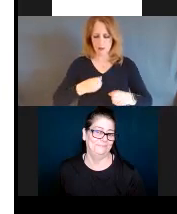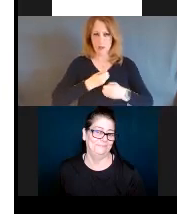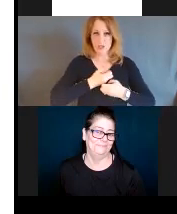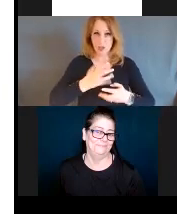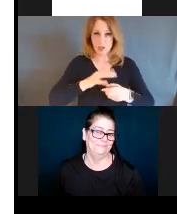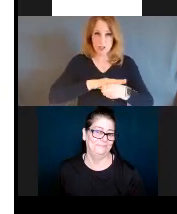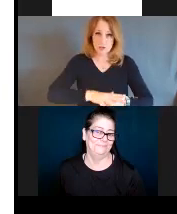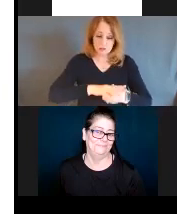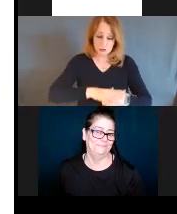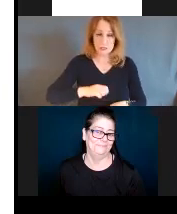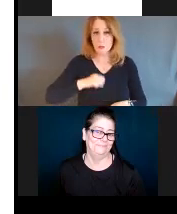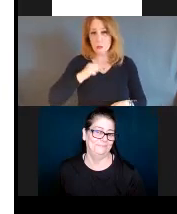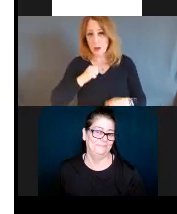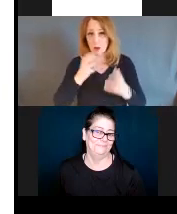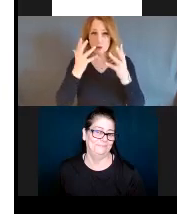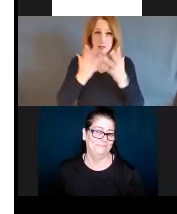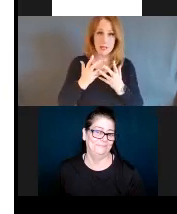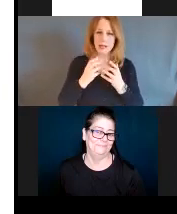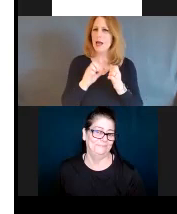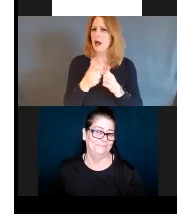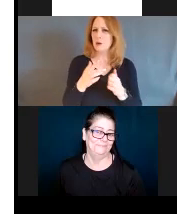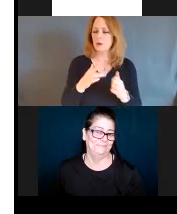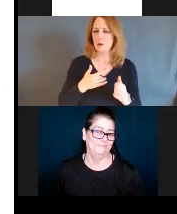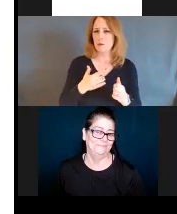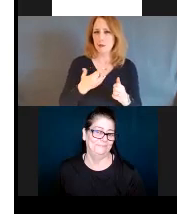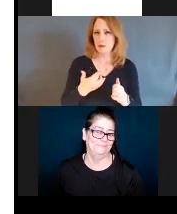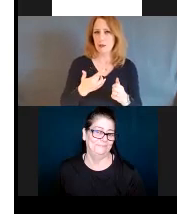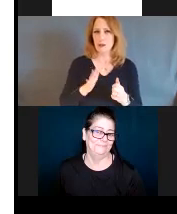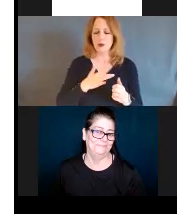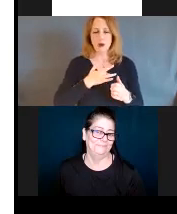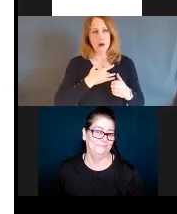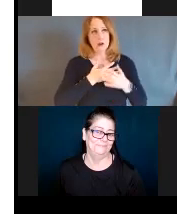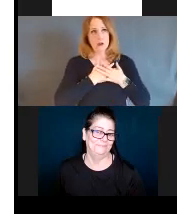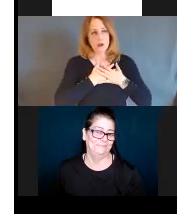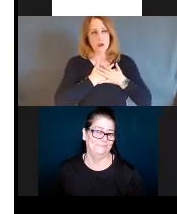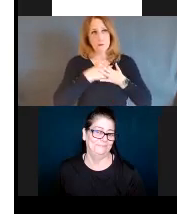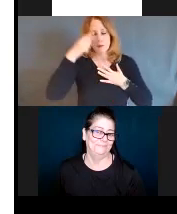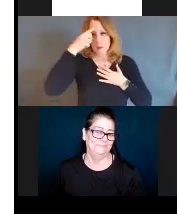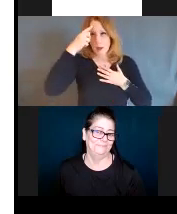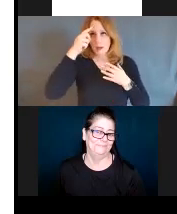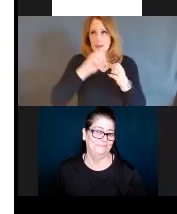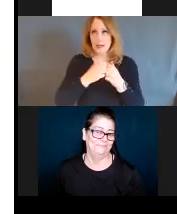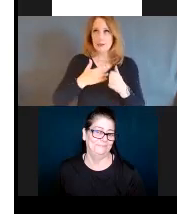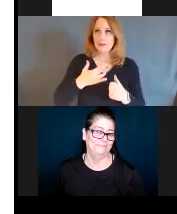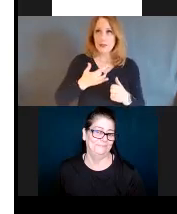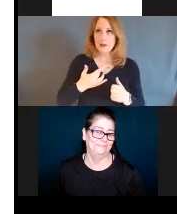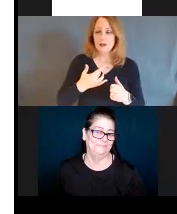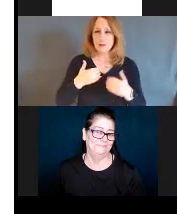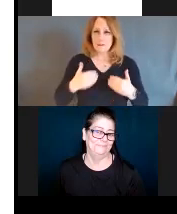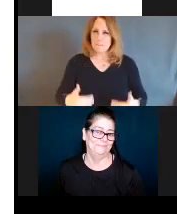you sad? What are you feeling? What are you feeling in your heart? What are you feeling in your mind? What are you feeling in your